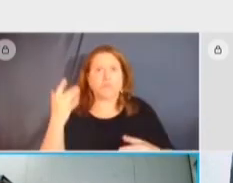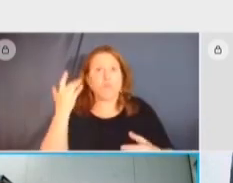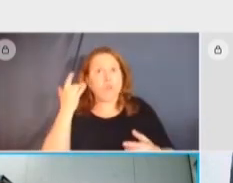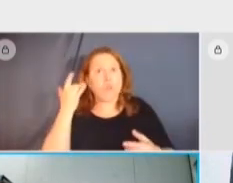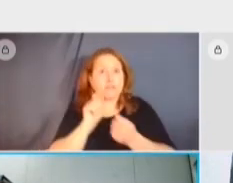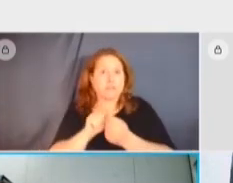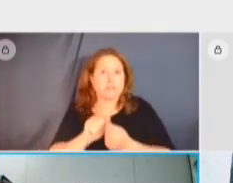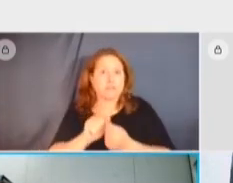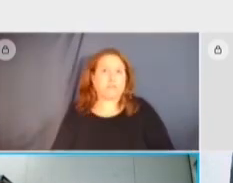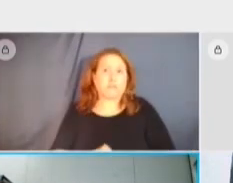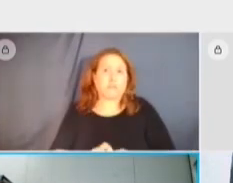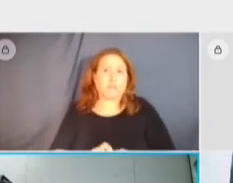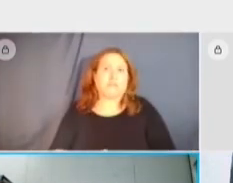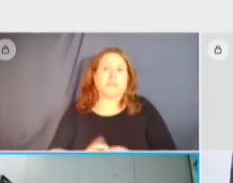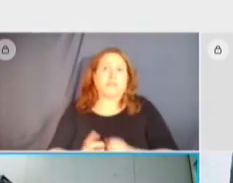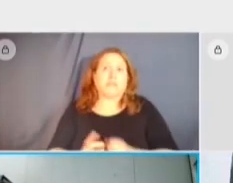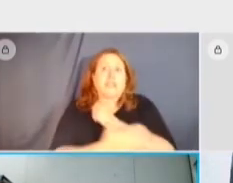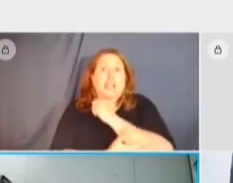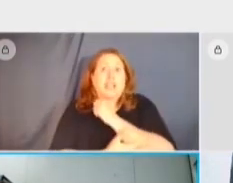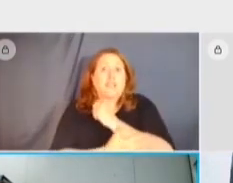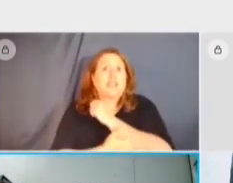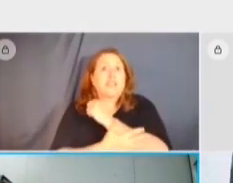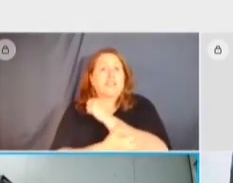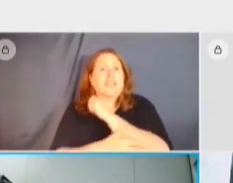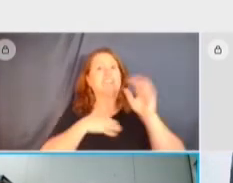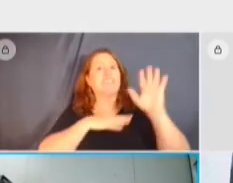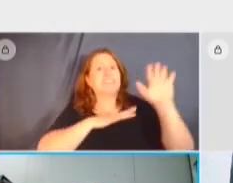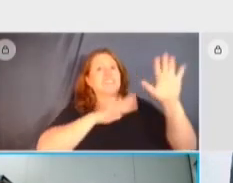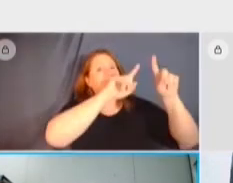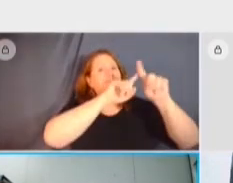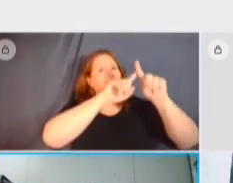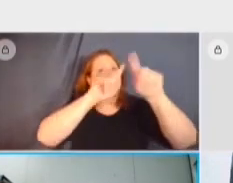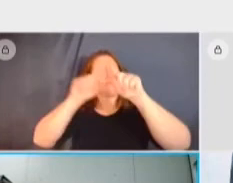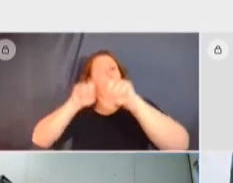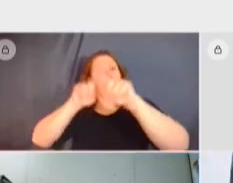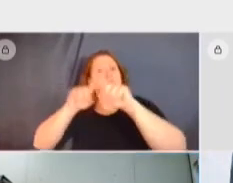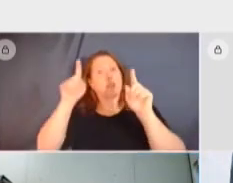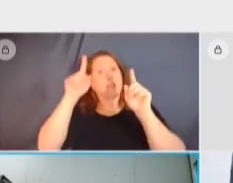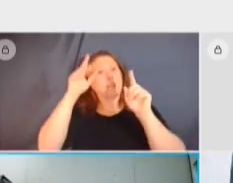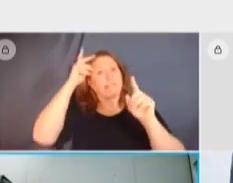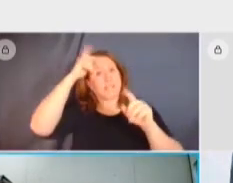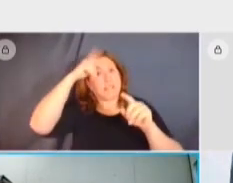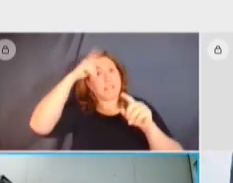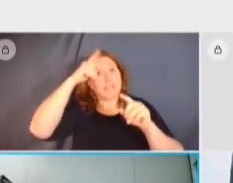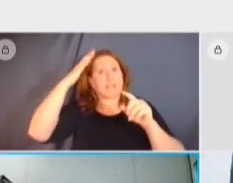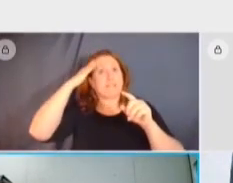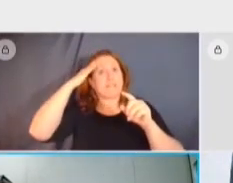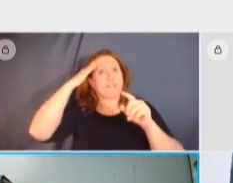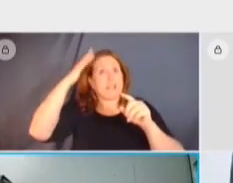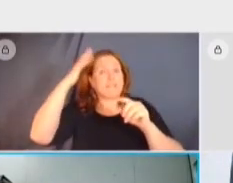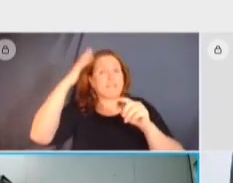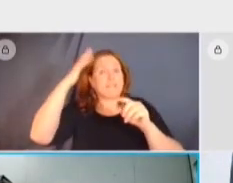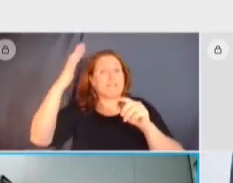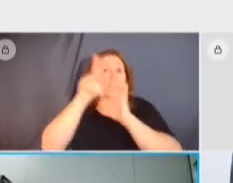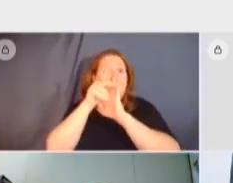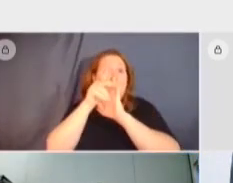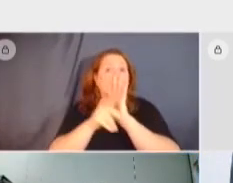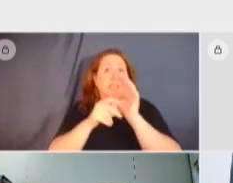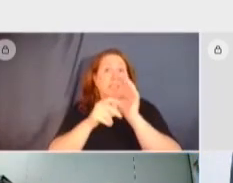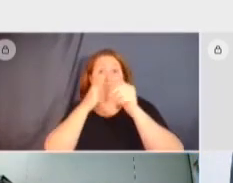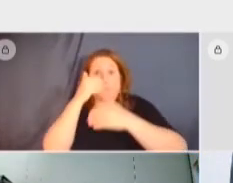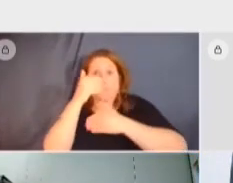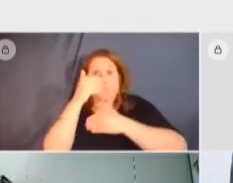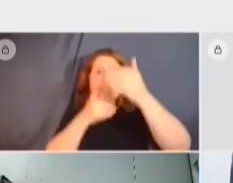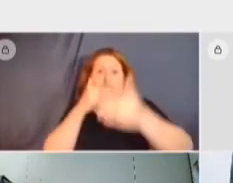how they've amended their curricula for their poll workers. Okay. I mean, maybe this is an issue